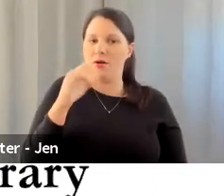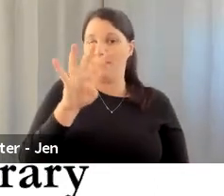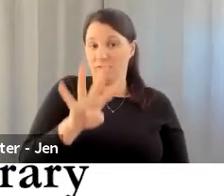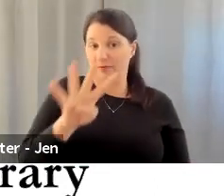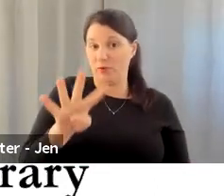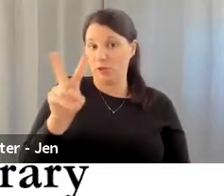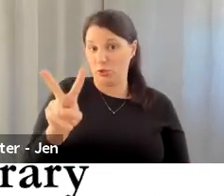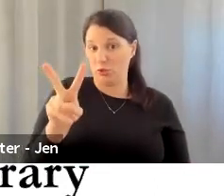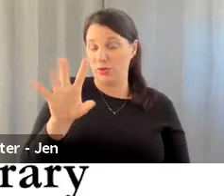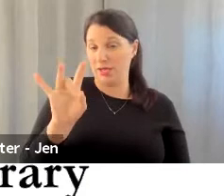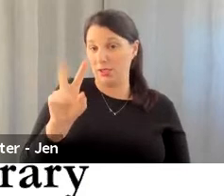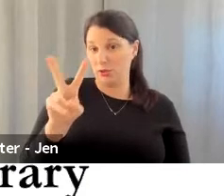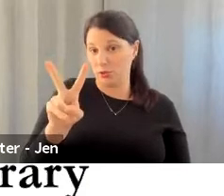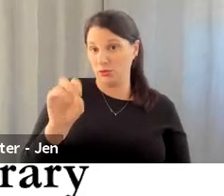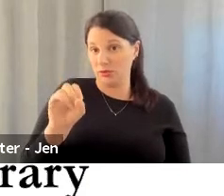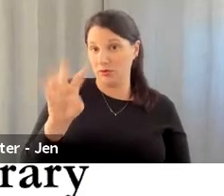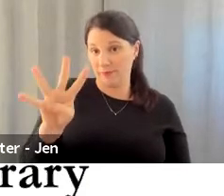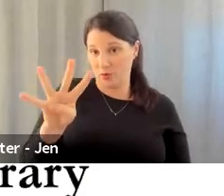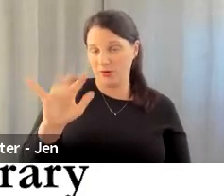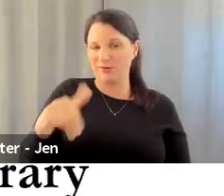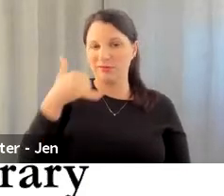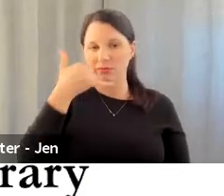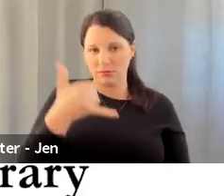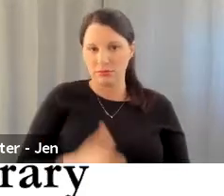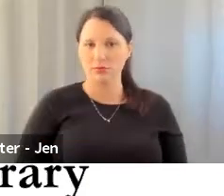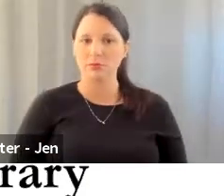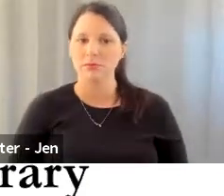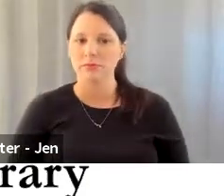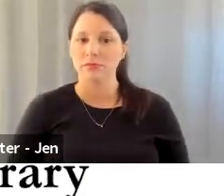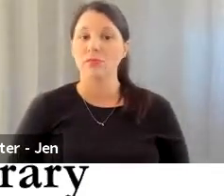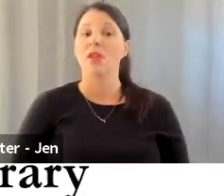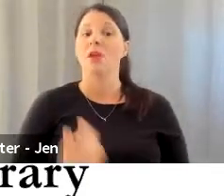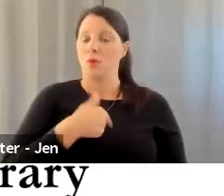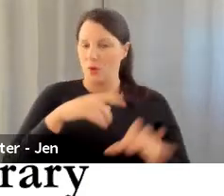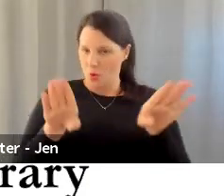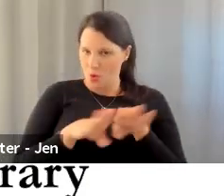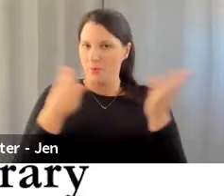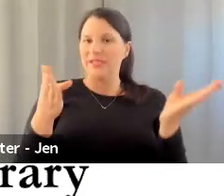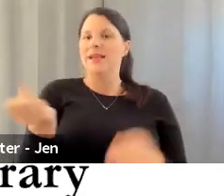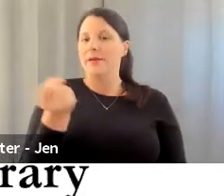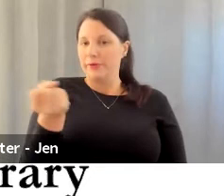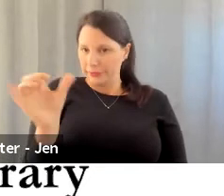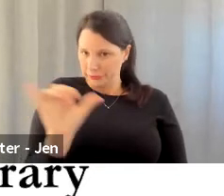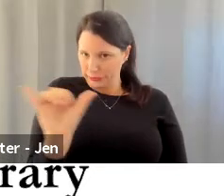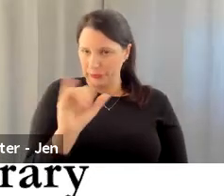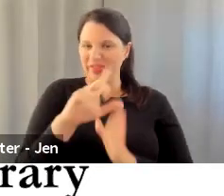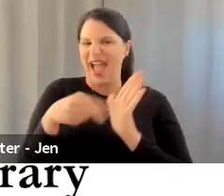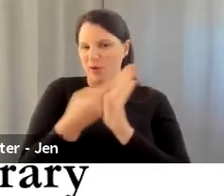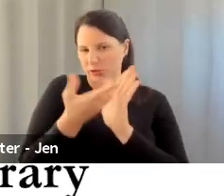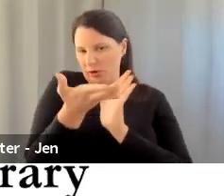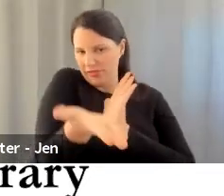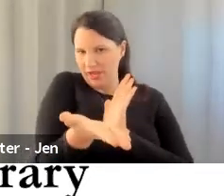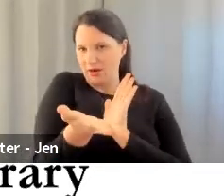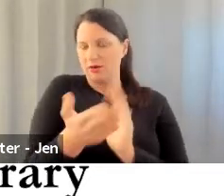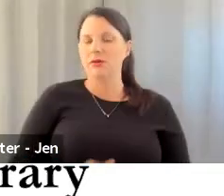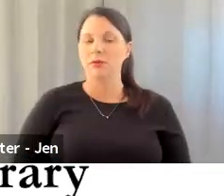442-8204. Our hours are on the screen. We are open on Saturdays as well. And come in